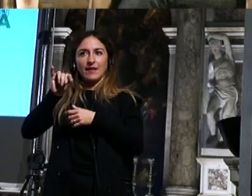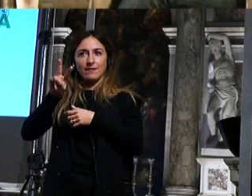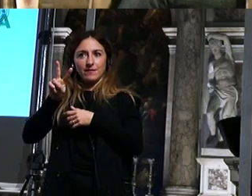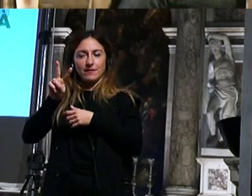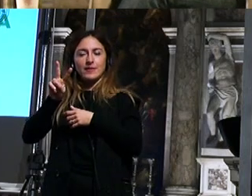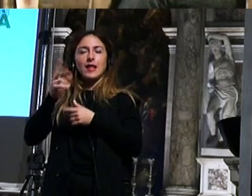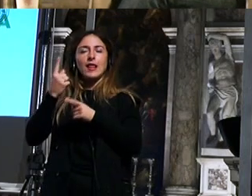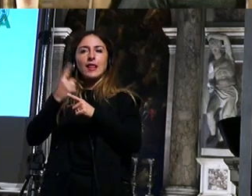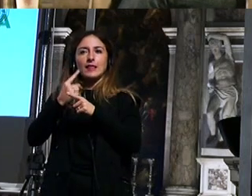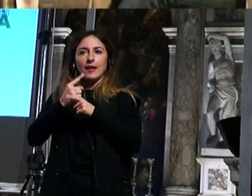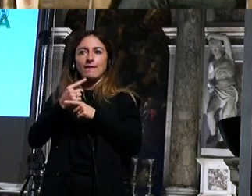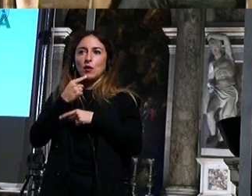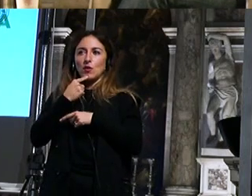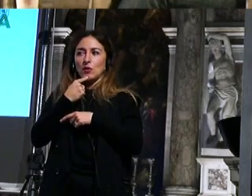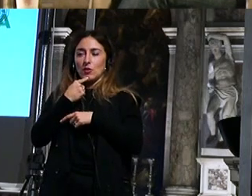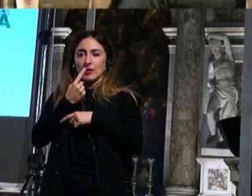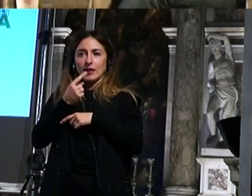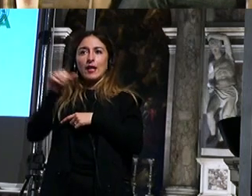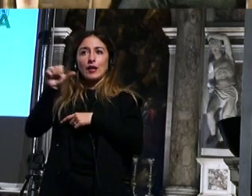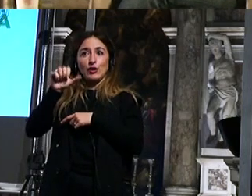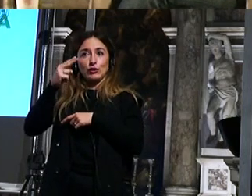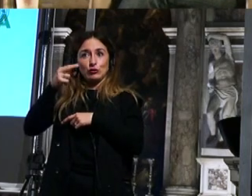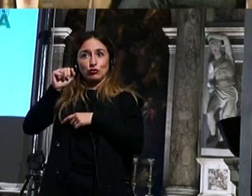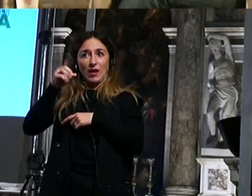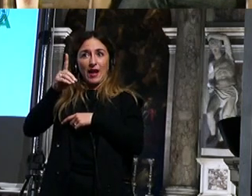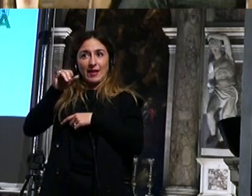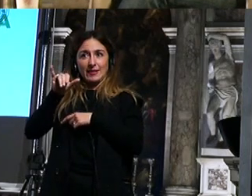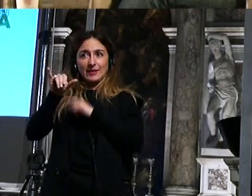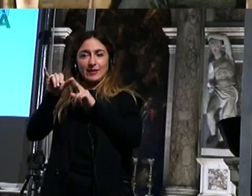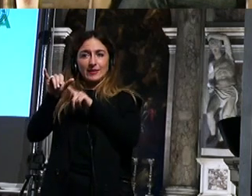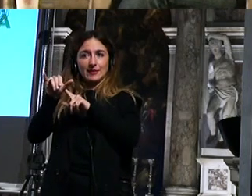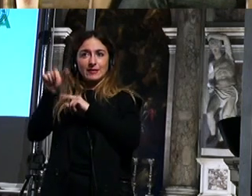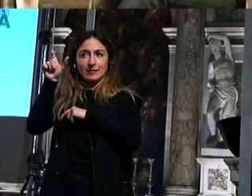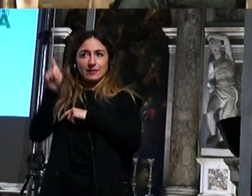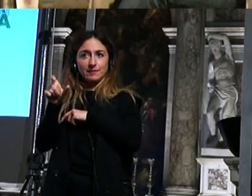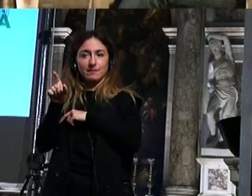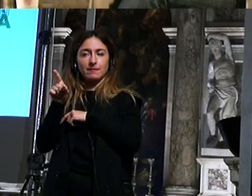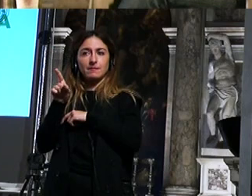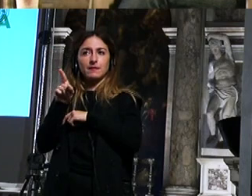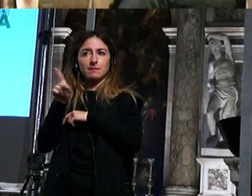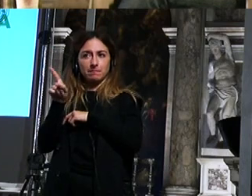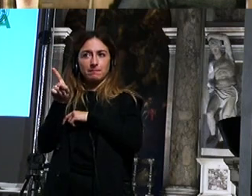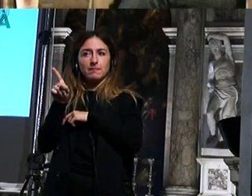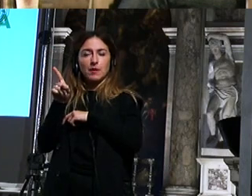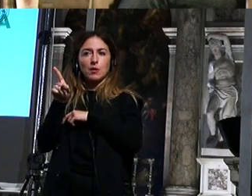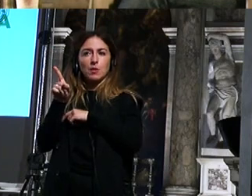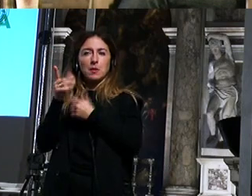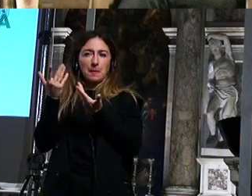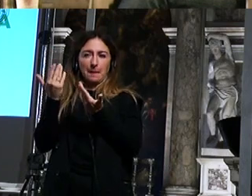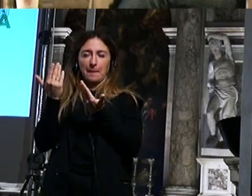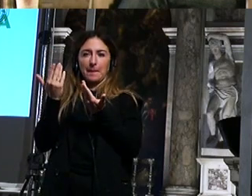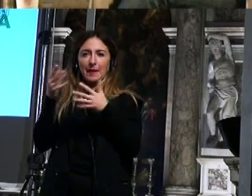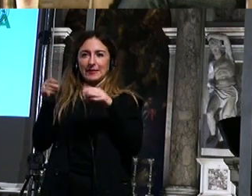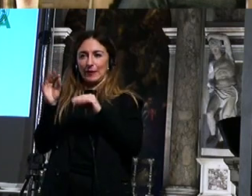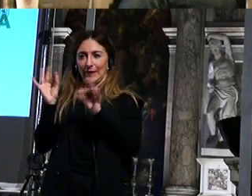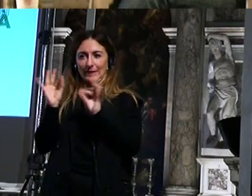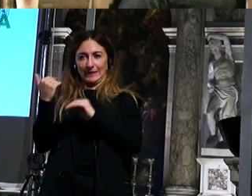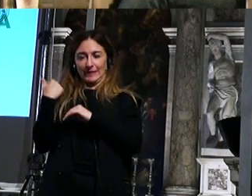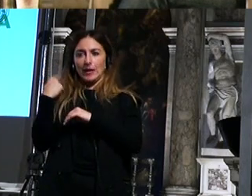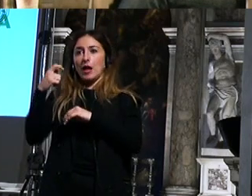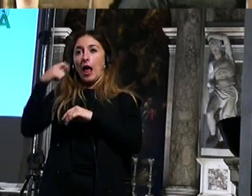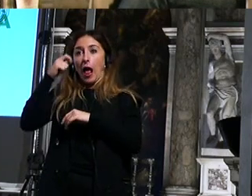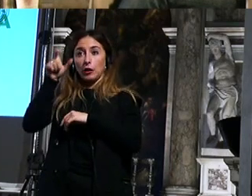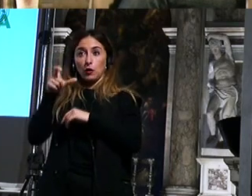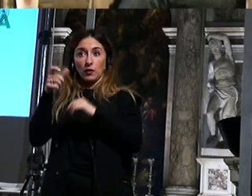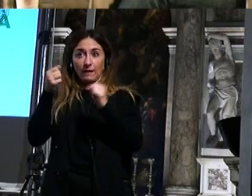was, Ershadi was a novice. He was not a trained actor. Kiarostami, the director, saw him